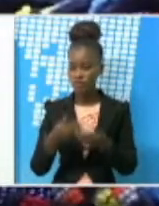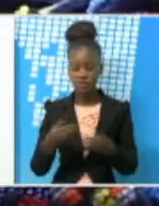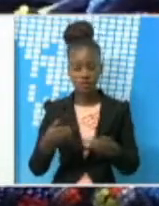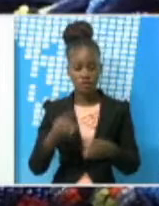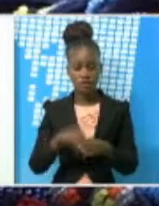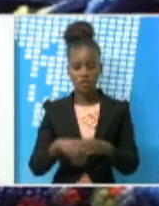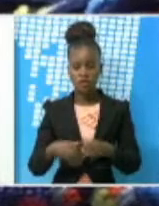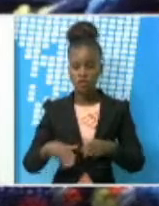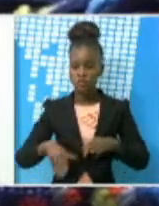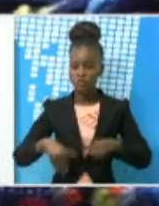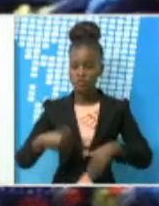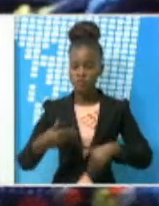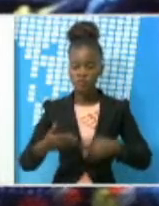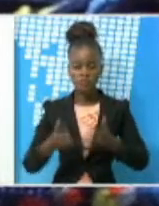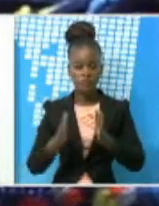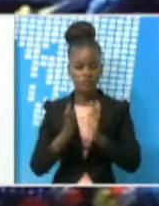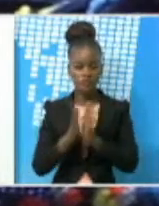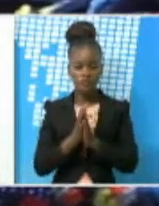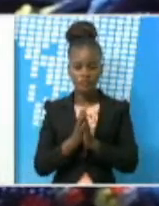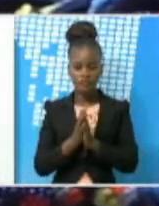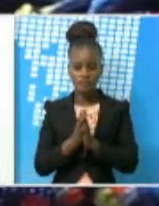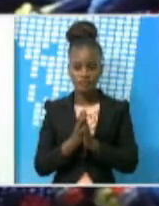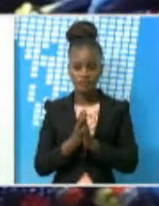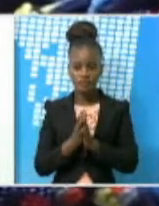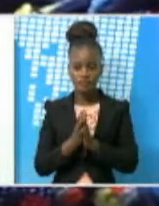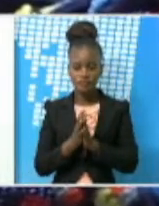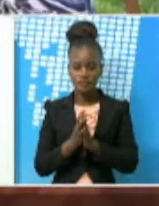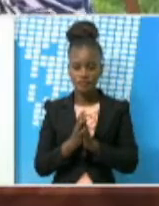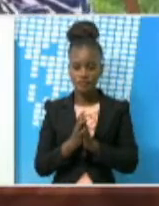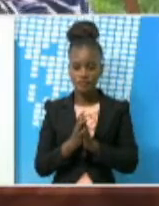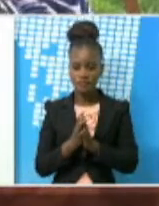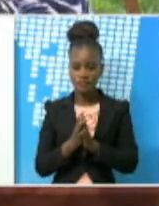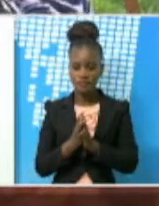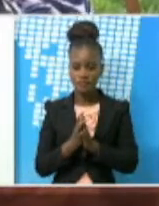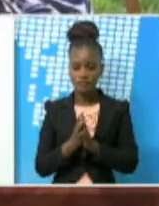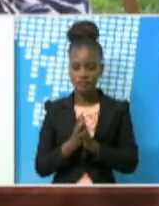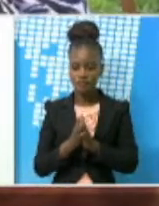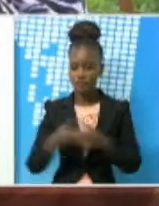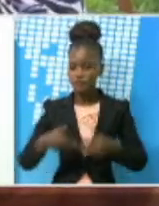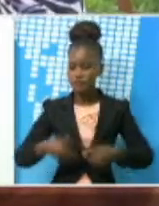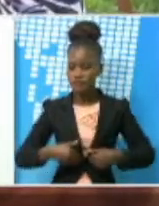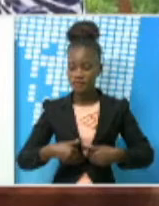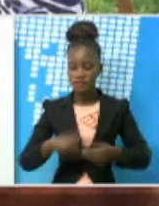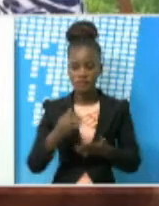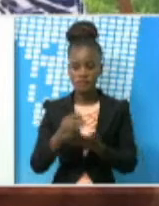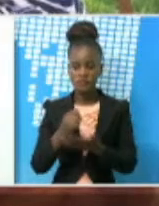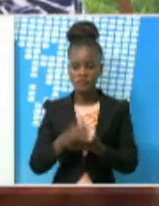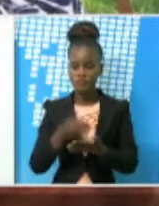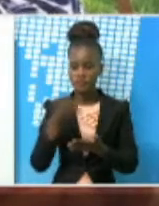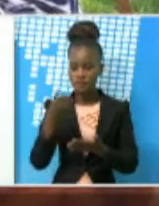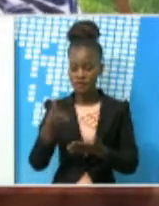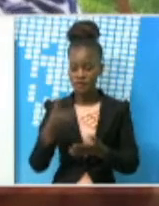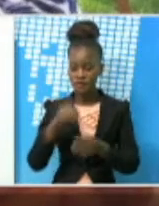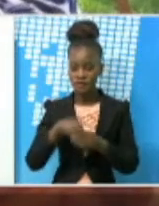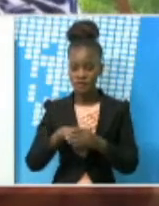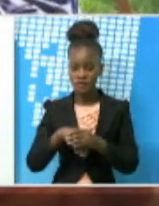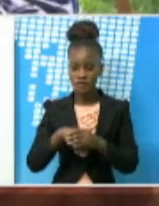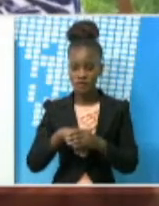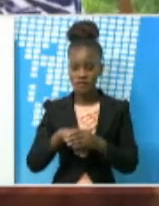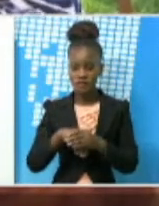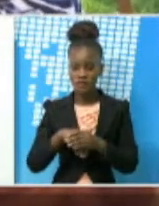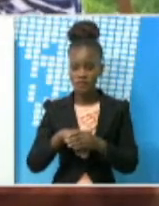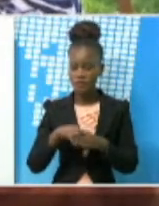interested in craft. I encourage fellow youth, because I'm also under the youth,